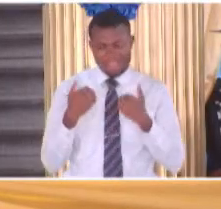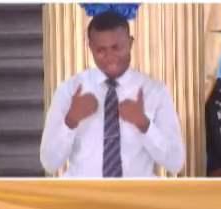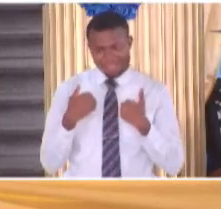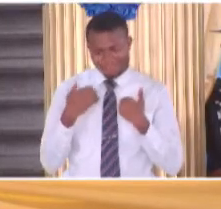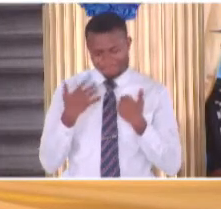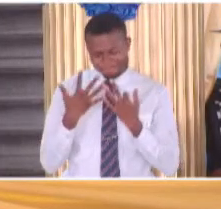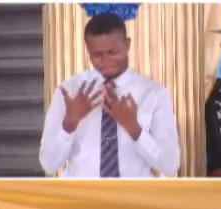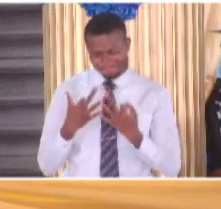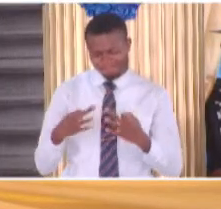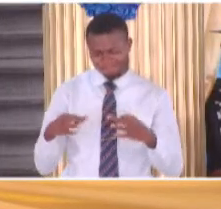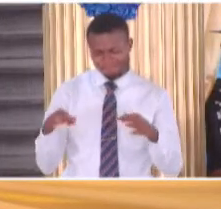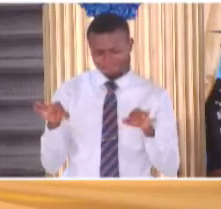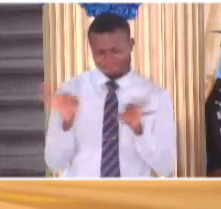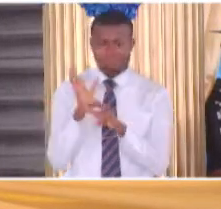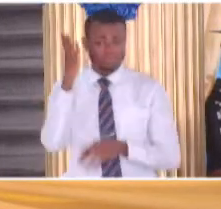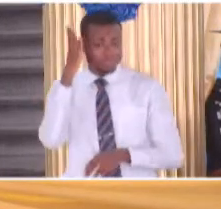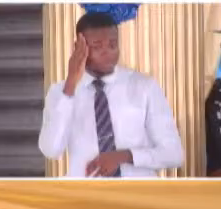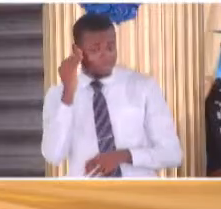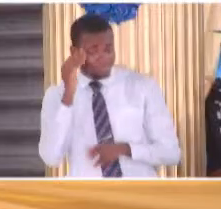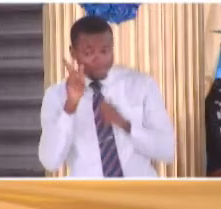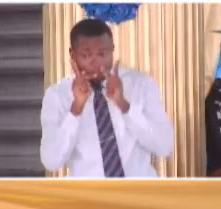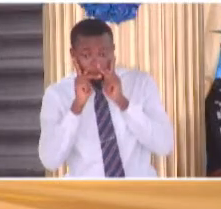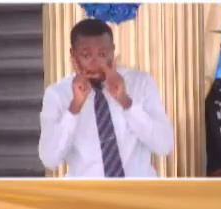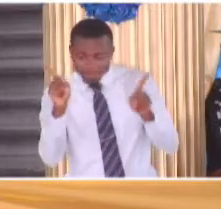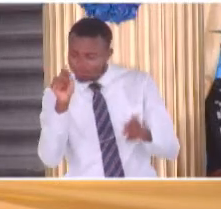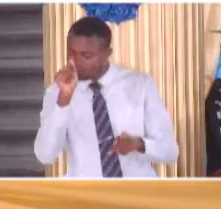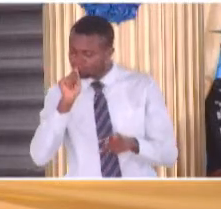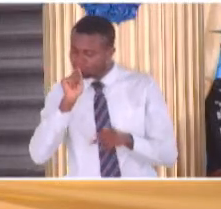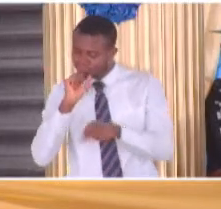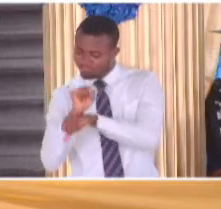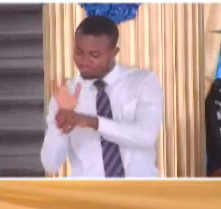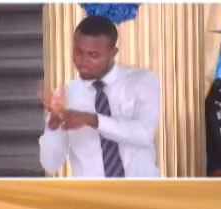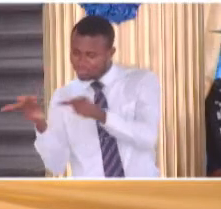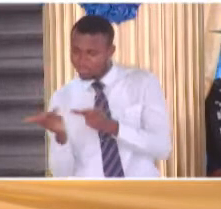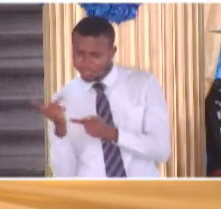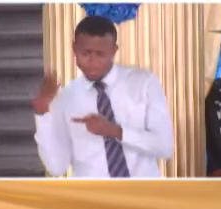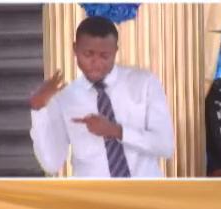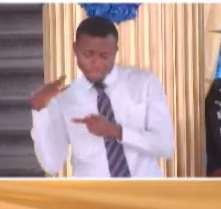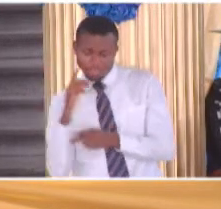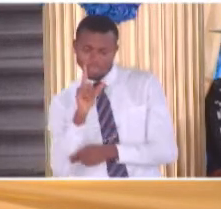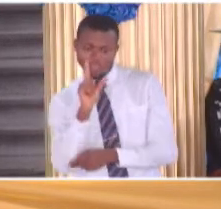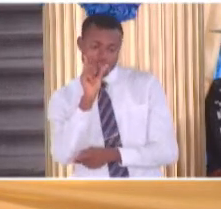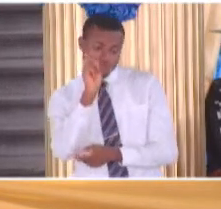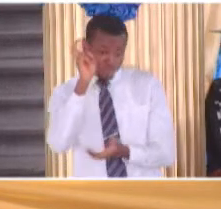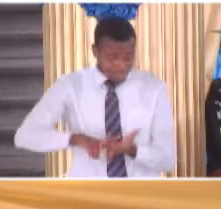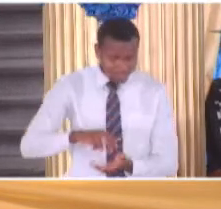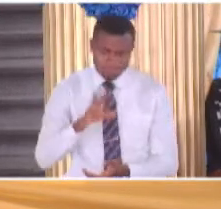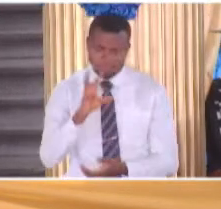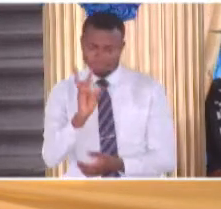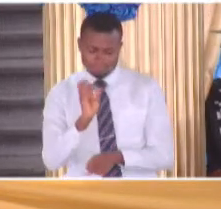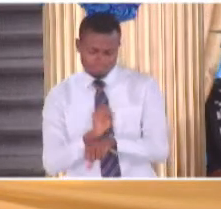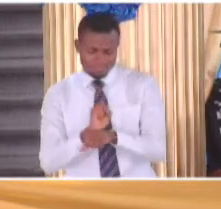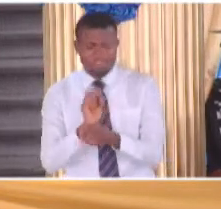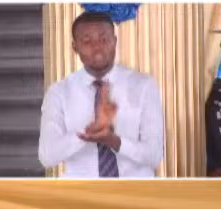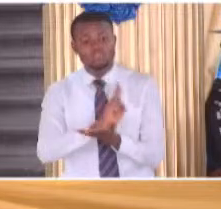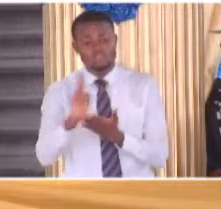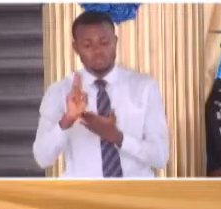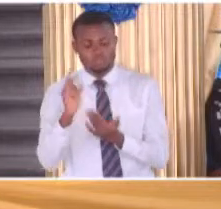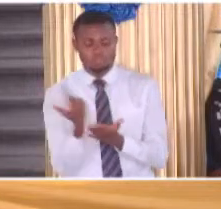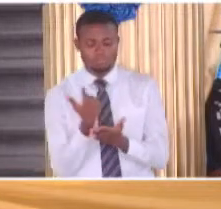extensive experience in both the public and private sphere and has since 2006 worked with the University of